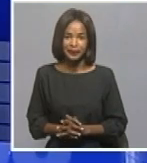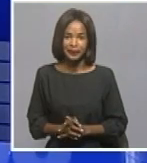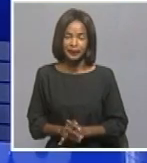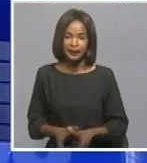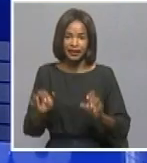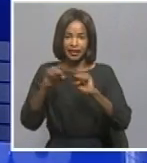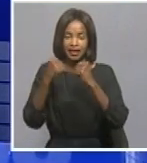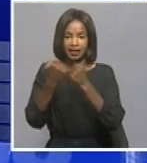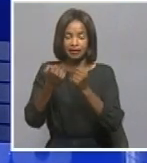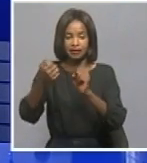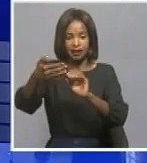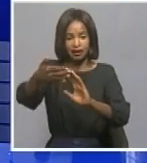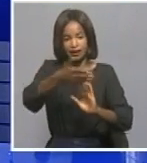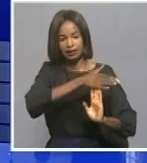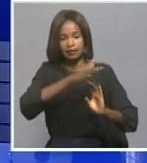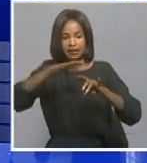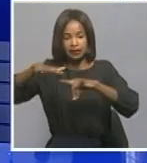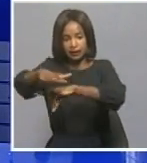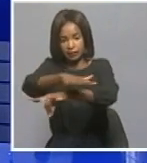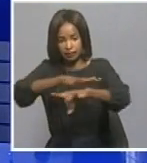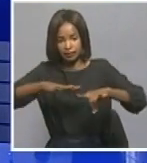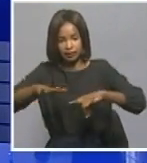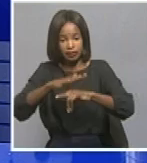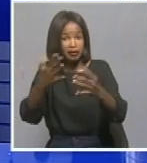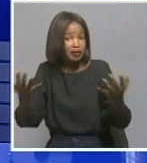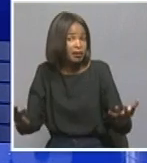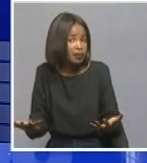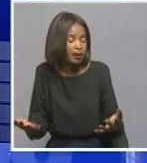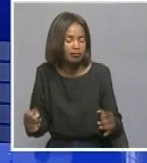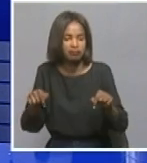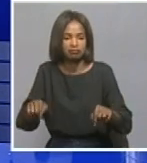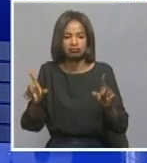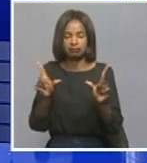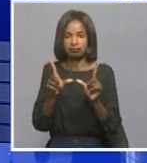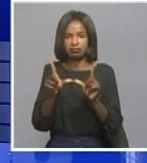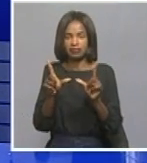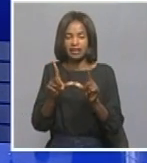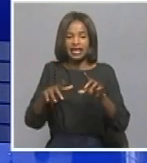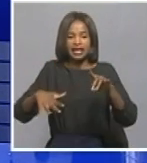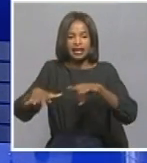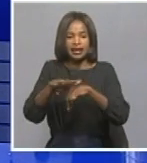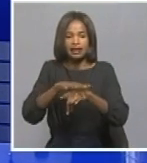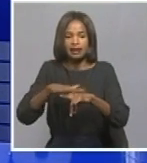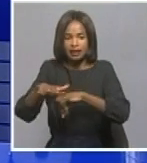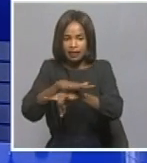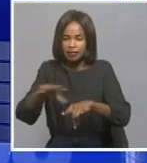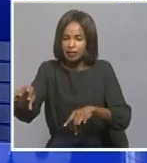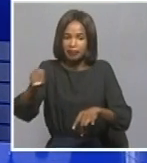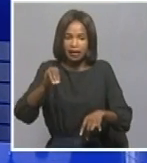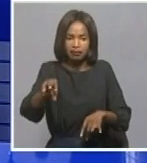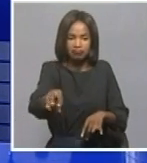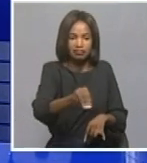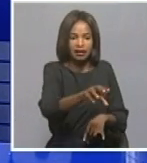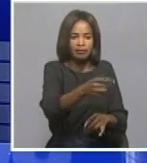The Society for Prevention of Cruelty to Animals in Windhoek has had to take in 10 animals from pet owners amidst fears